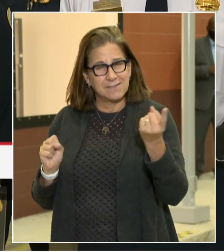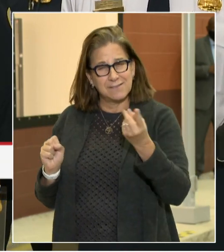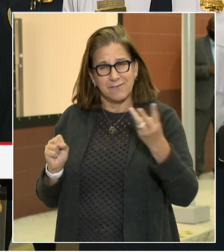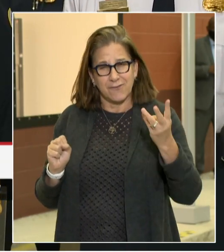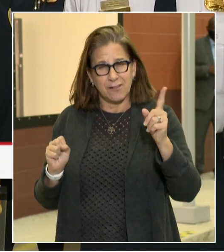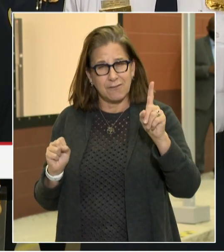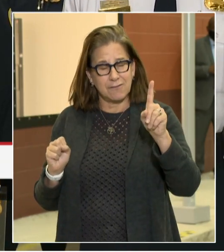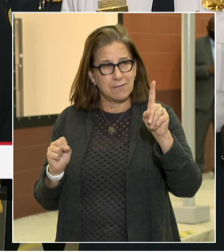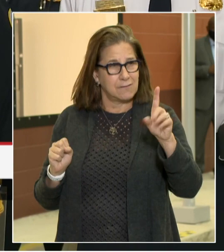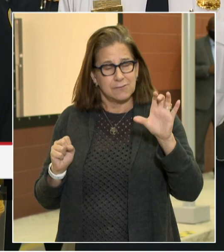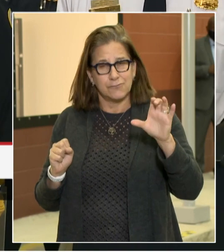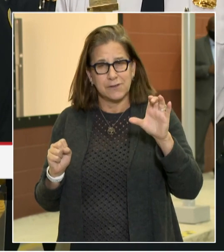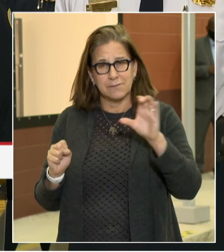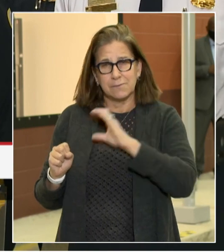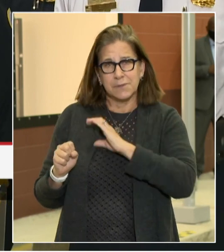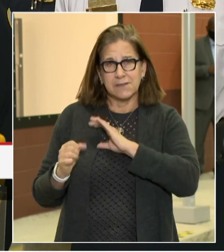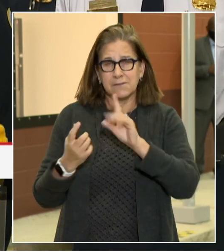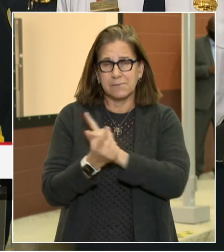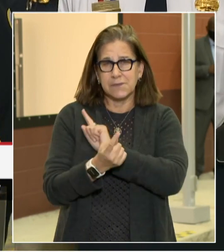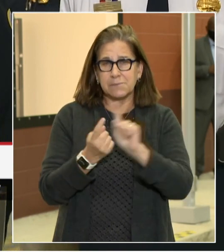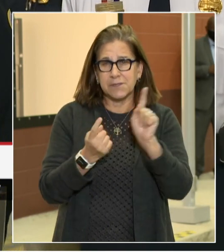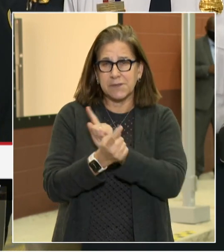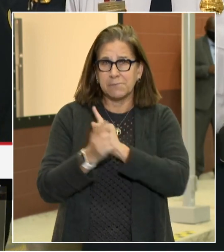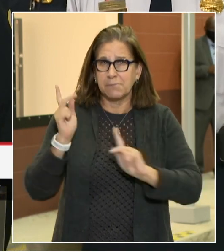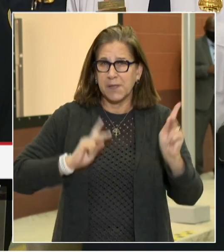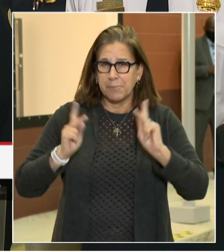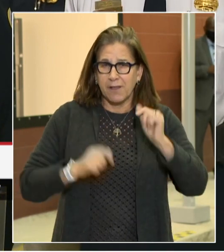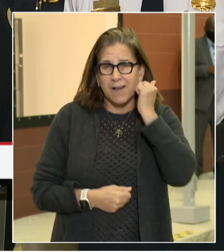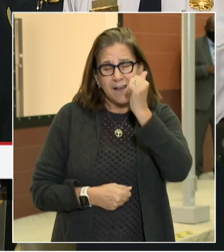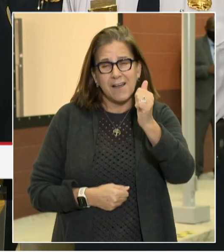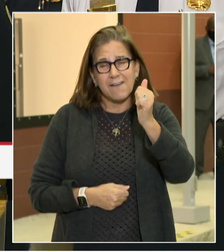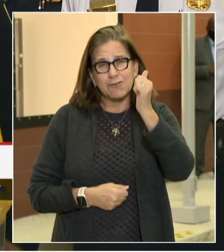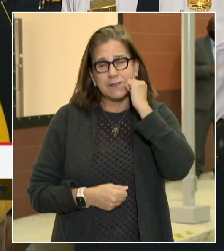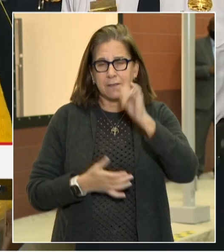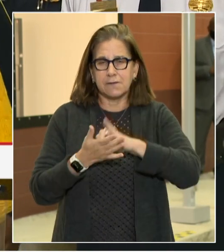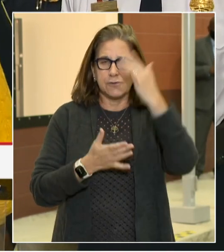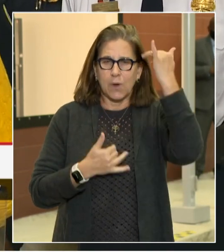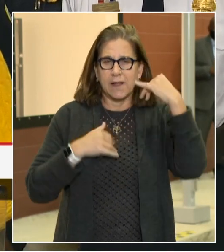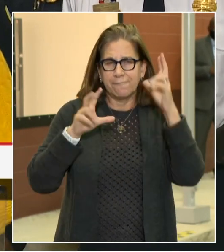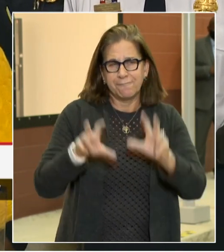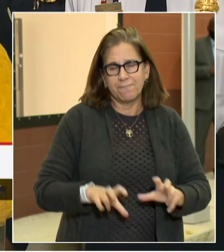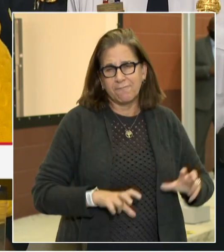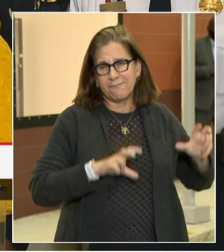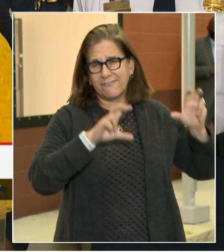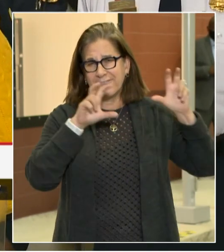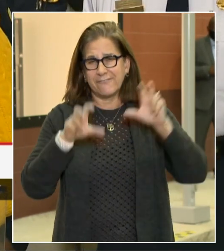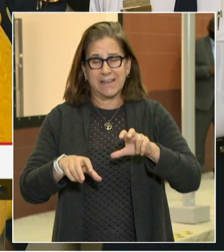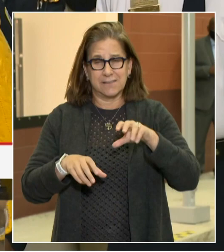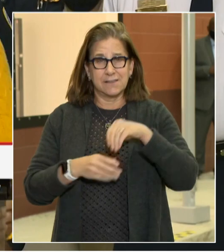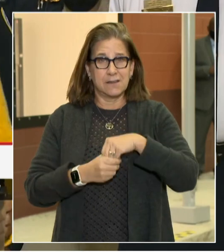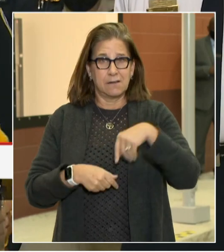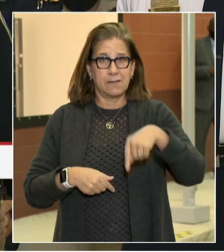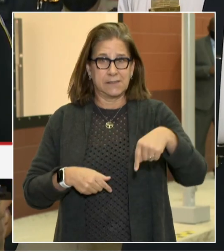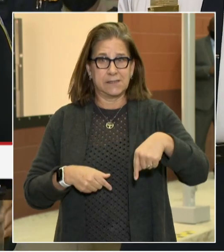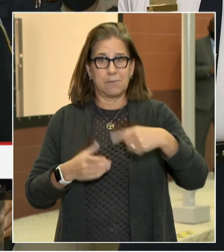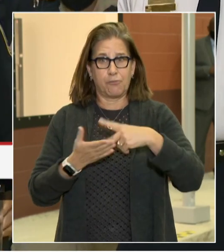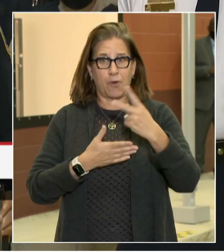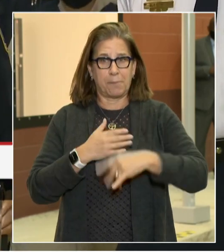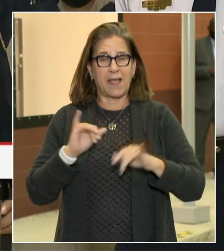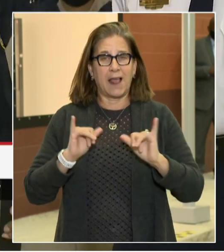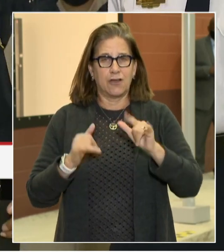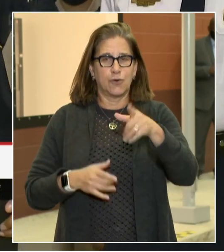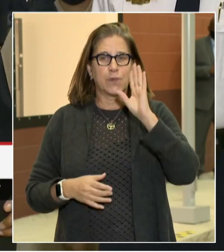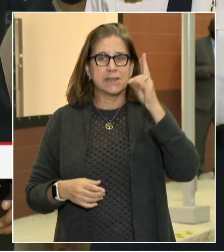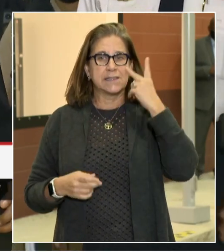in programs like the one you're going to observe today. So with that, I'd like to introduce the Chief of the